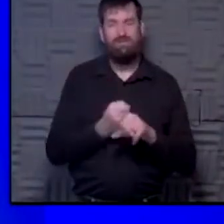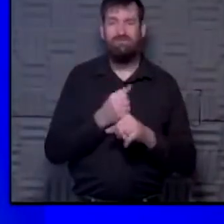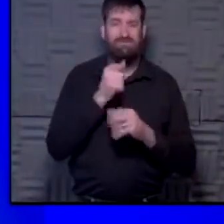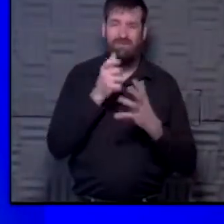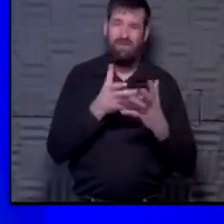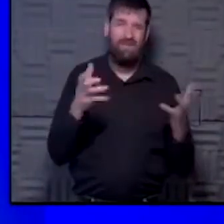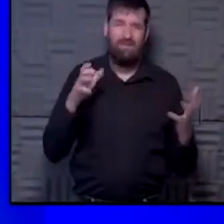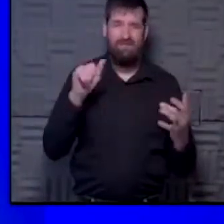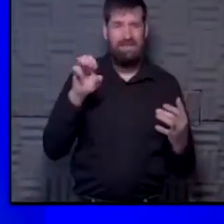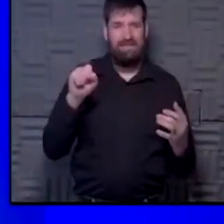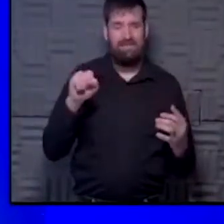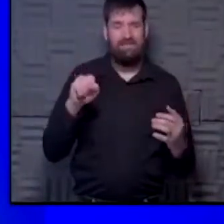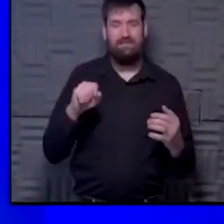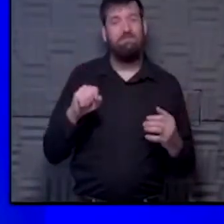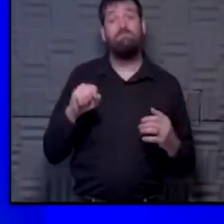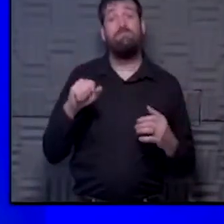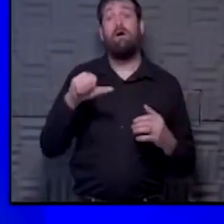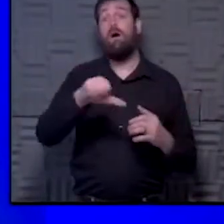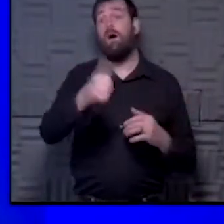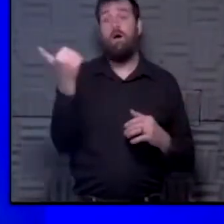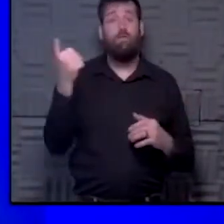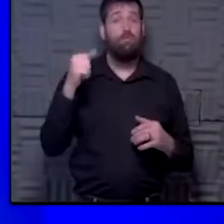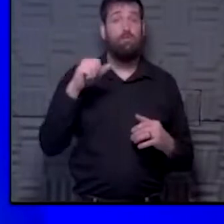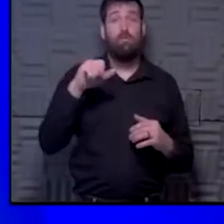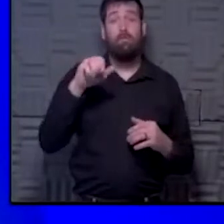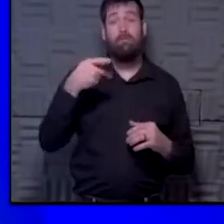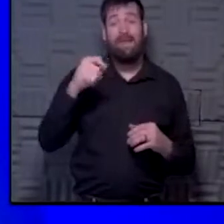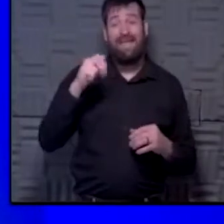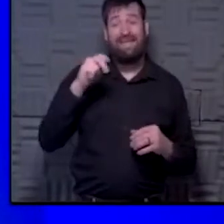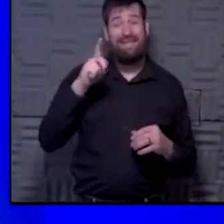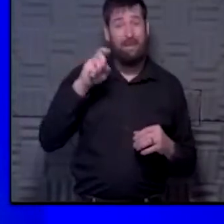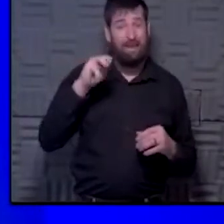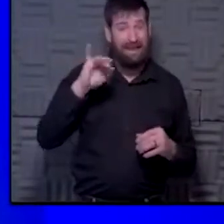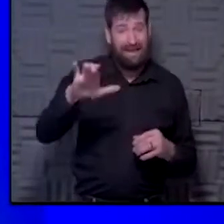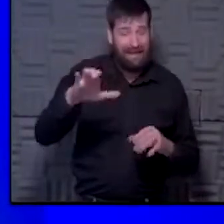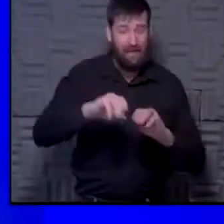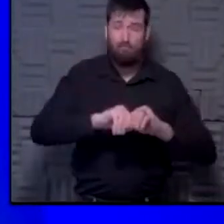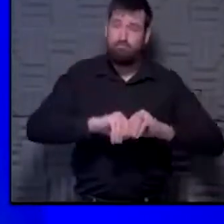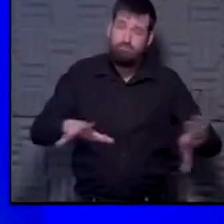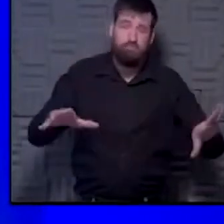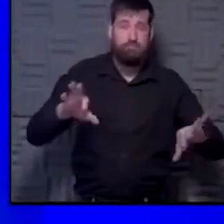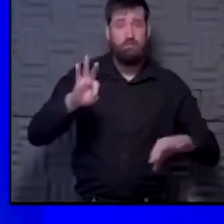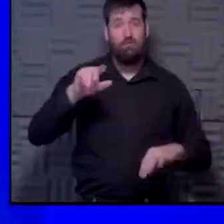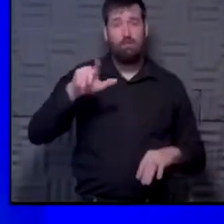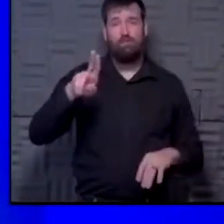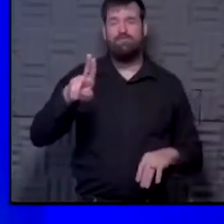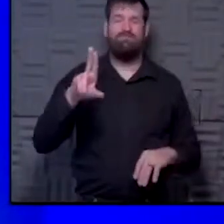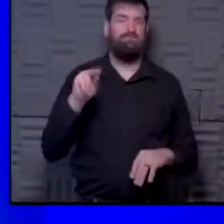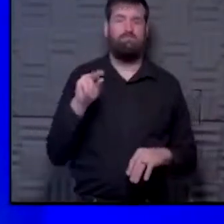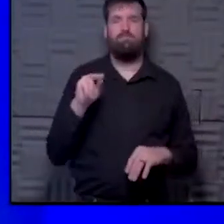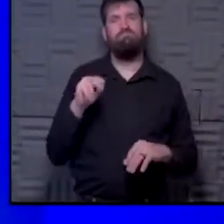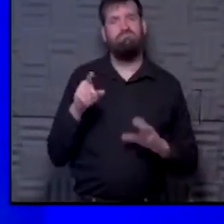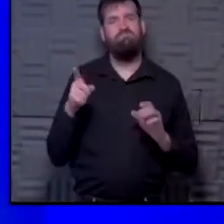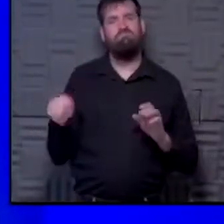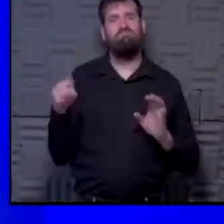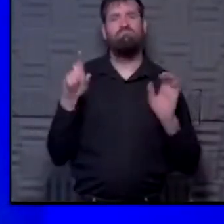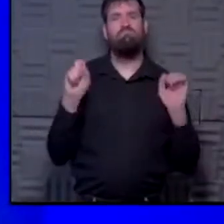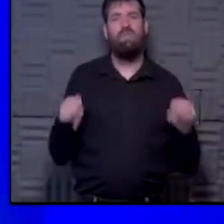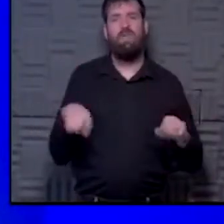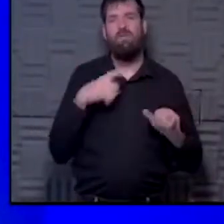think we're looking at another influenza pandemic next year. They will be able to identify,